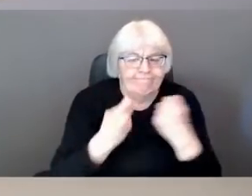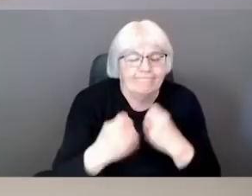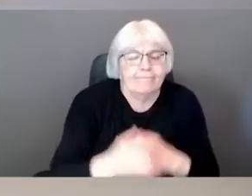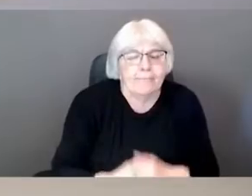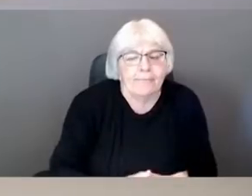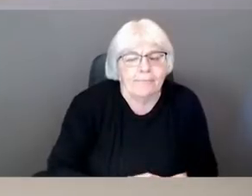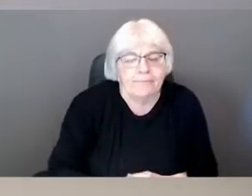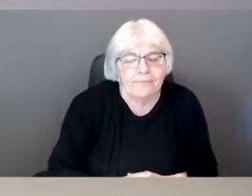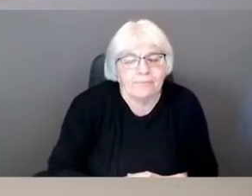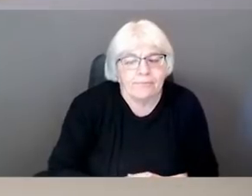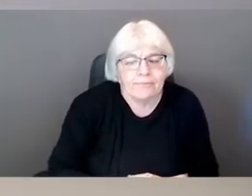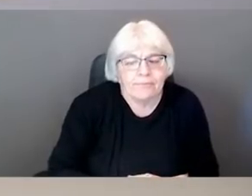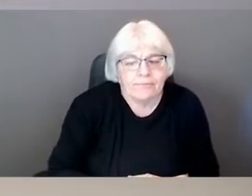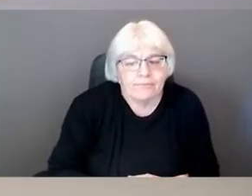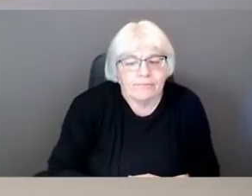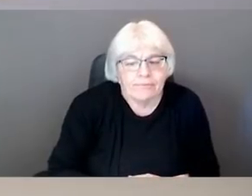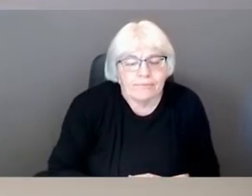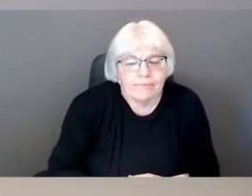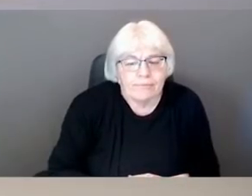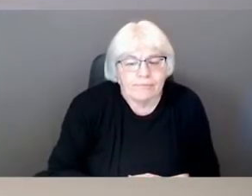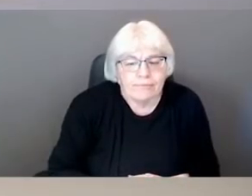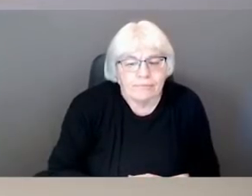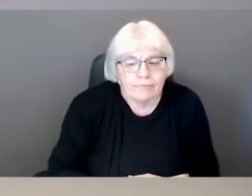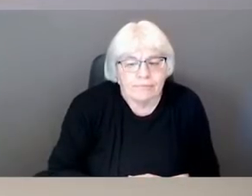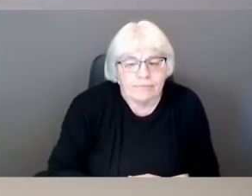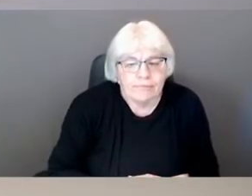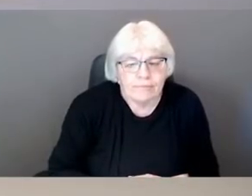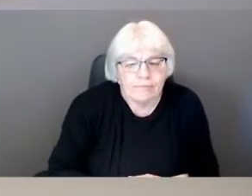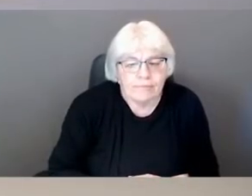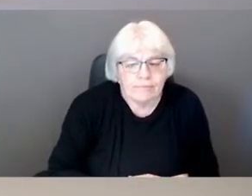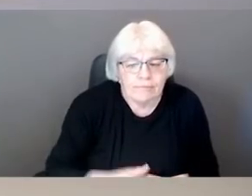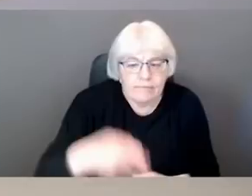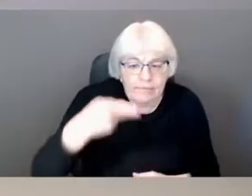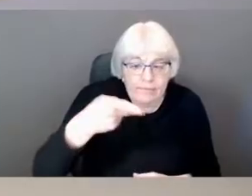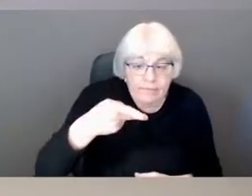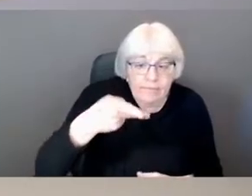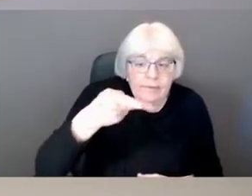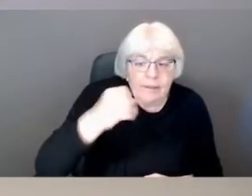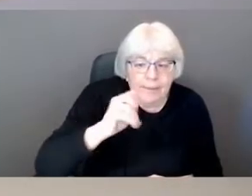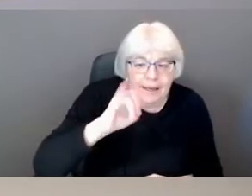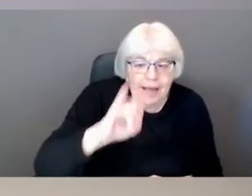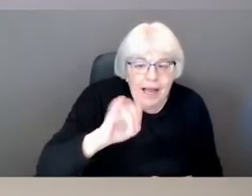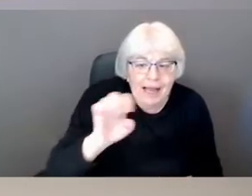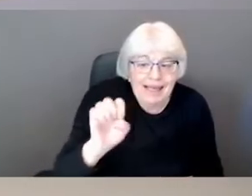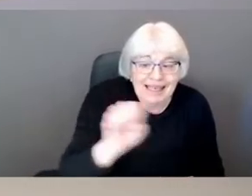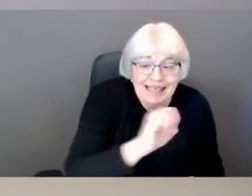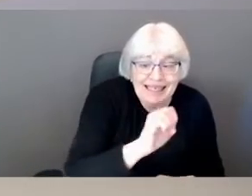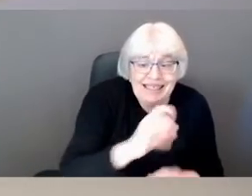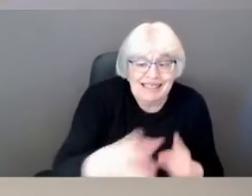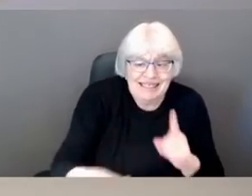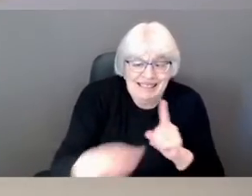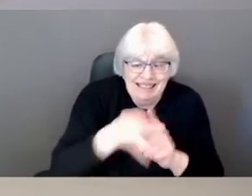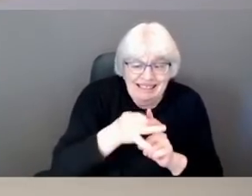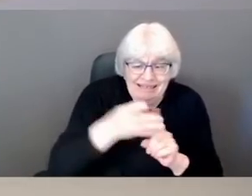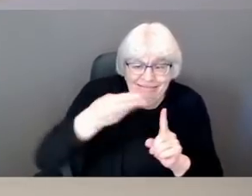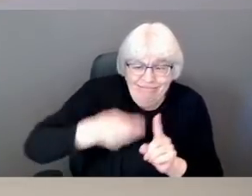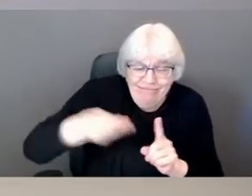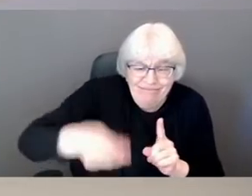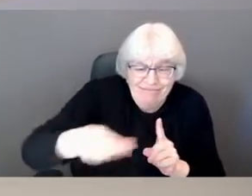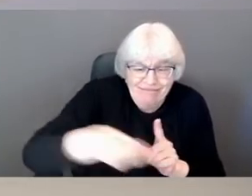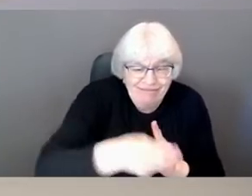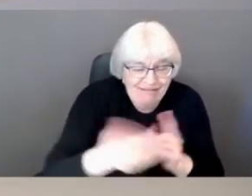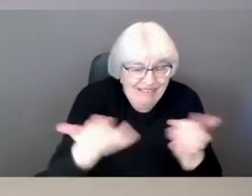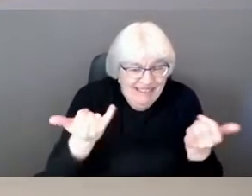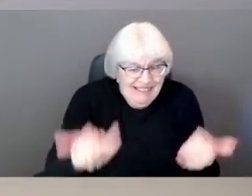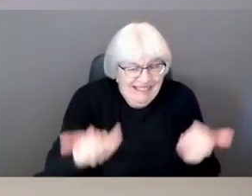Are the Eastern PEI cases related to the Prince County cluster? And is there an update on the Prince County